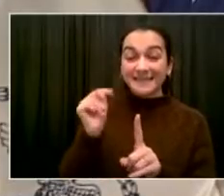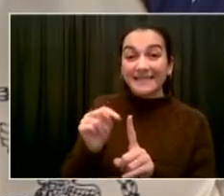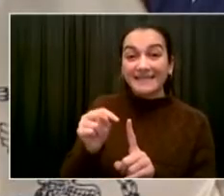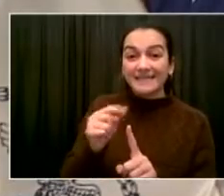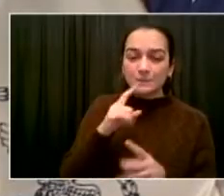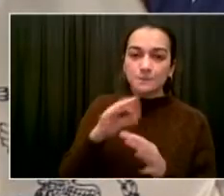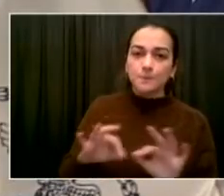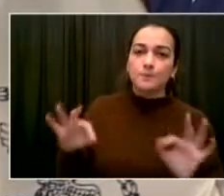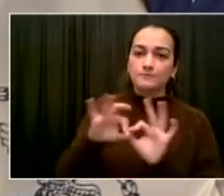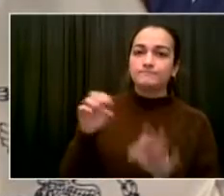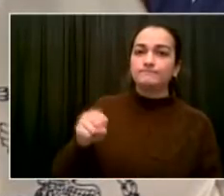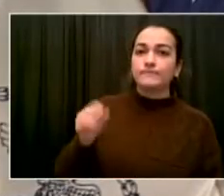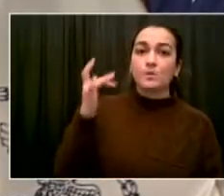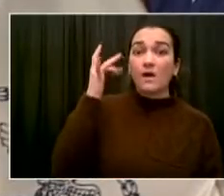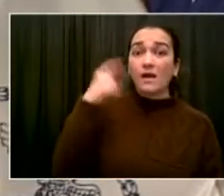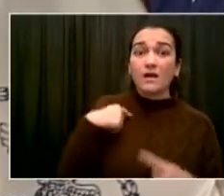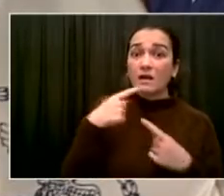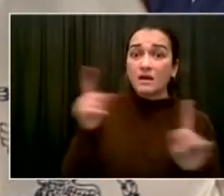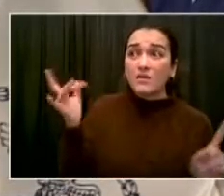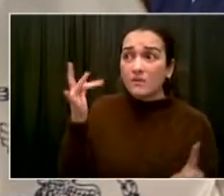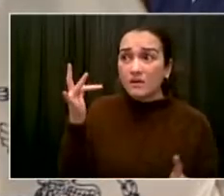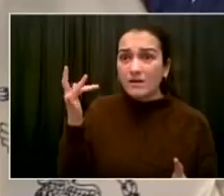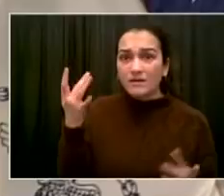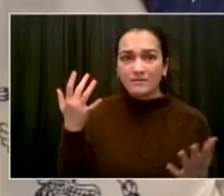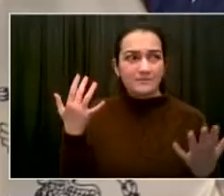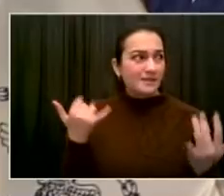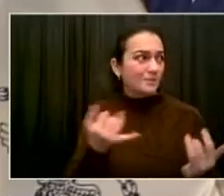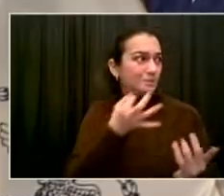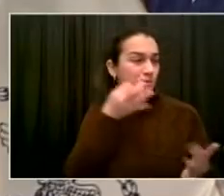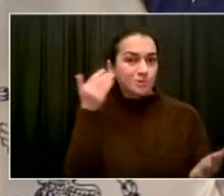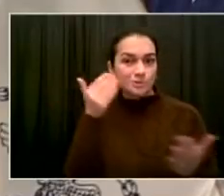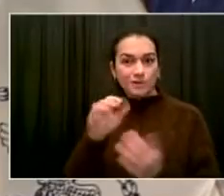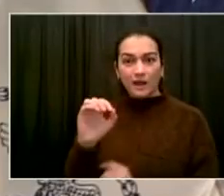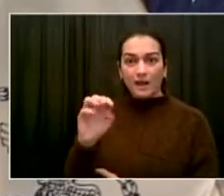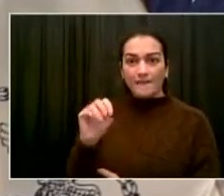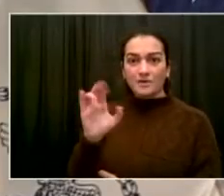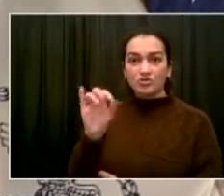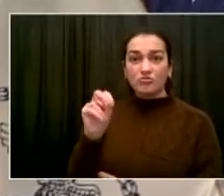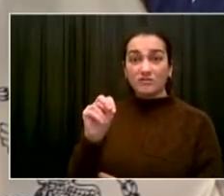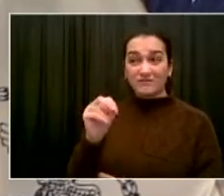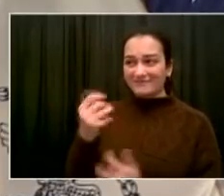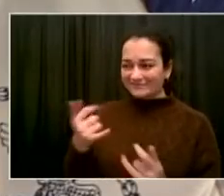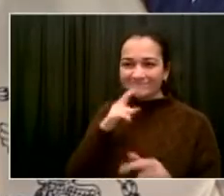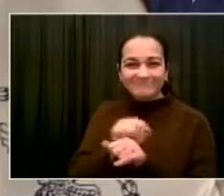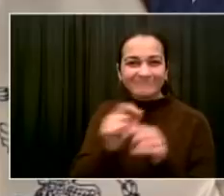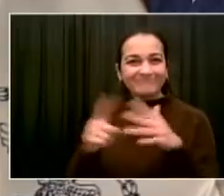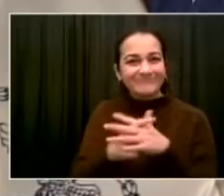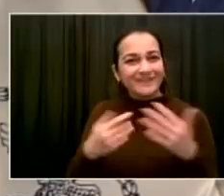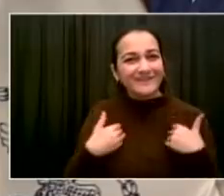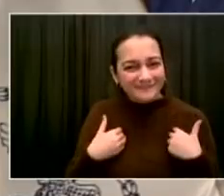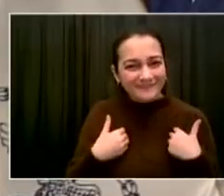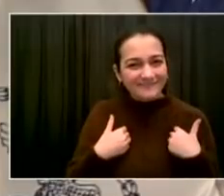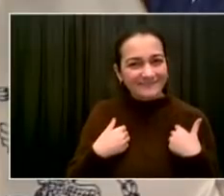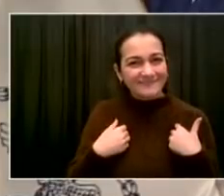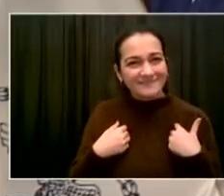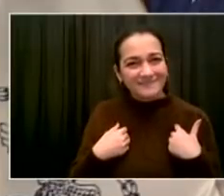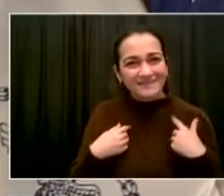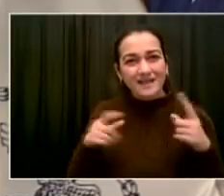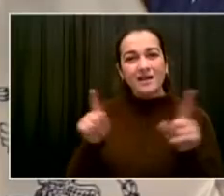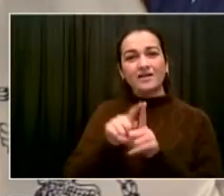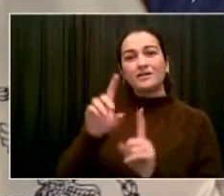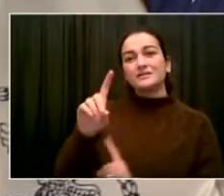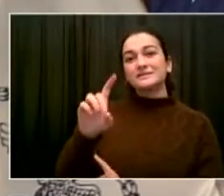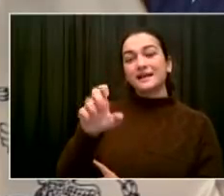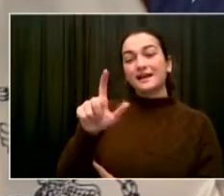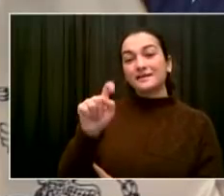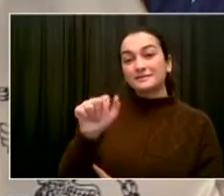would be a factor. But I said at the time, it's beyond Omicron. It's also Delta, it's the winter months, it's the gatherings. There was a lot of